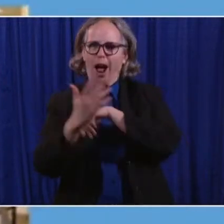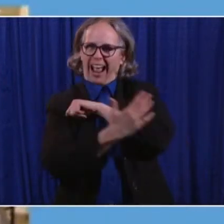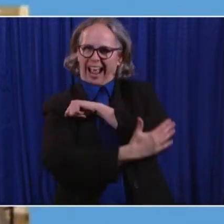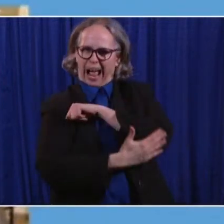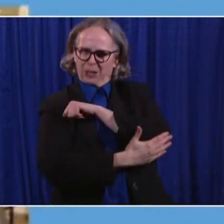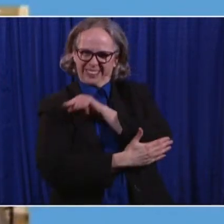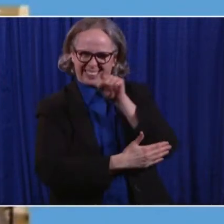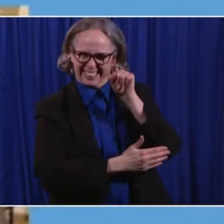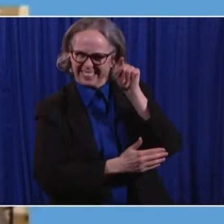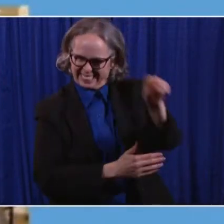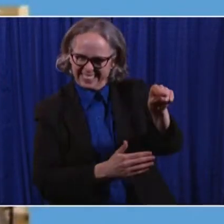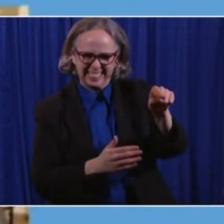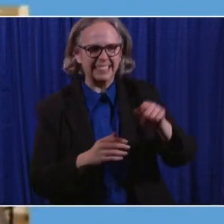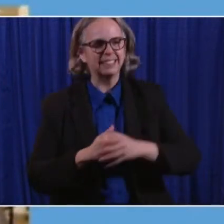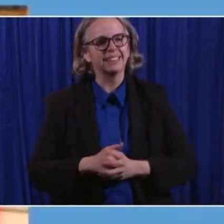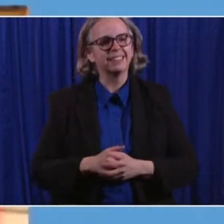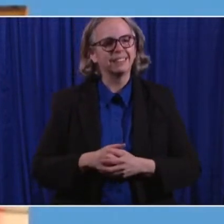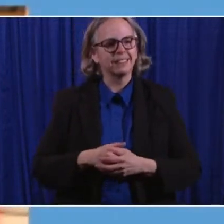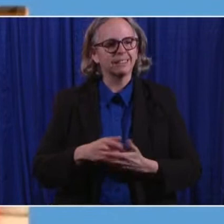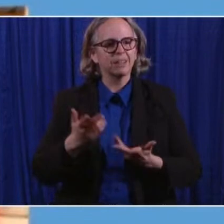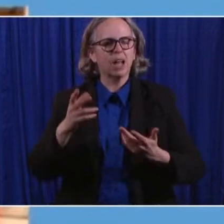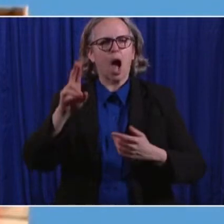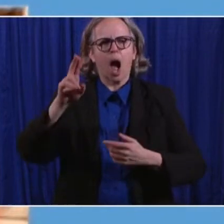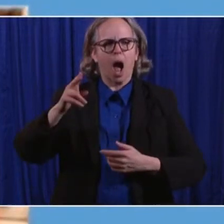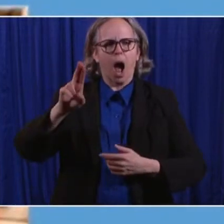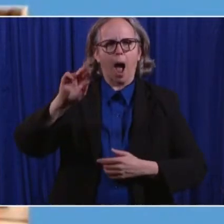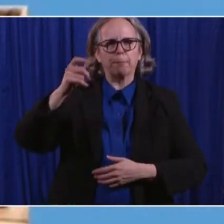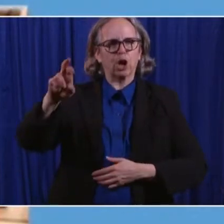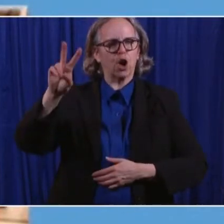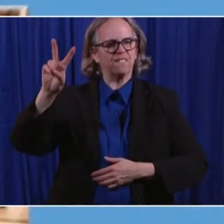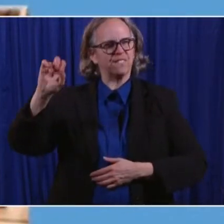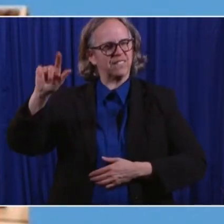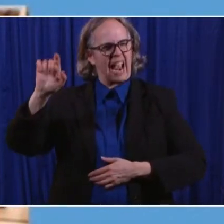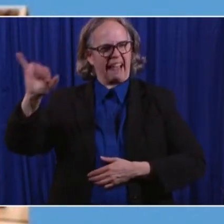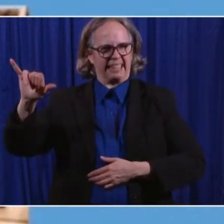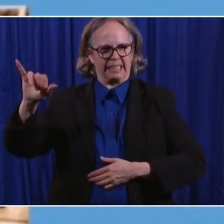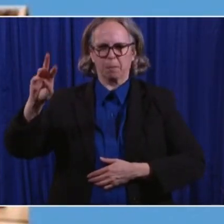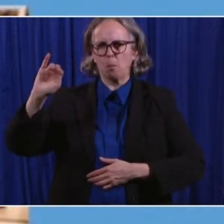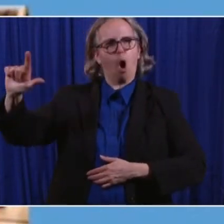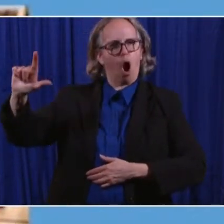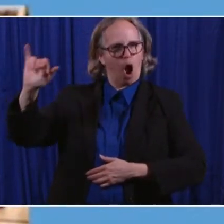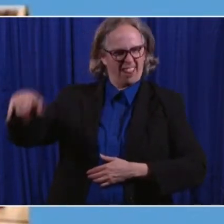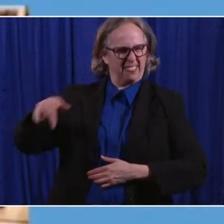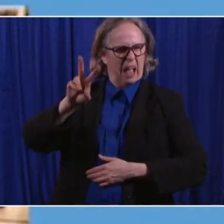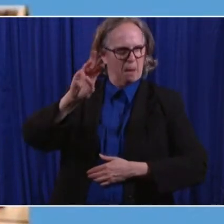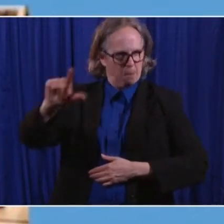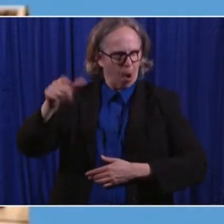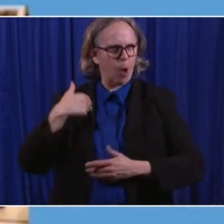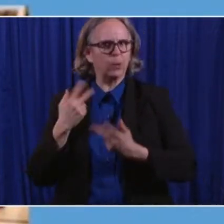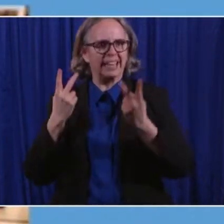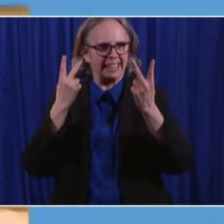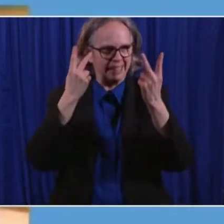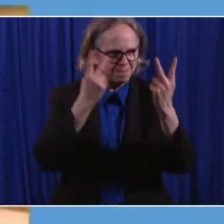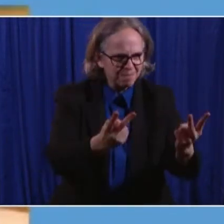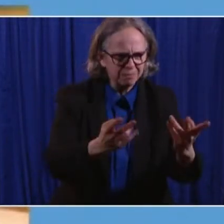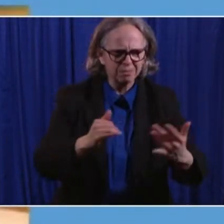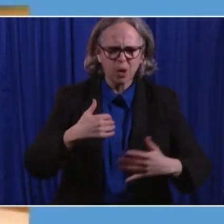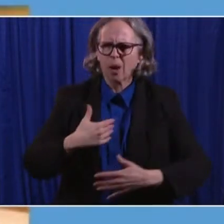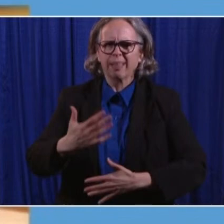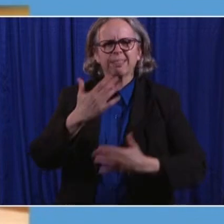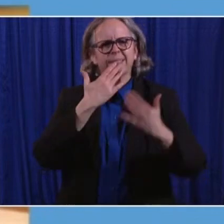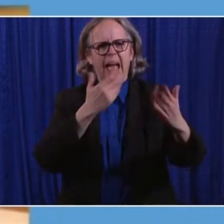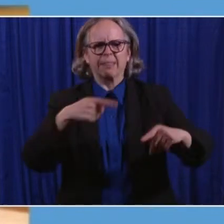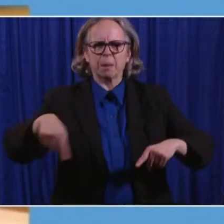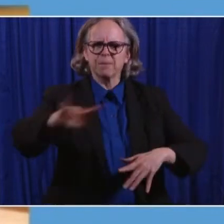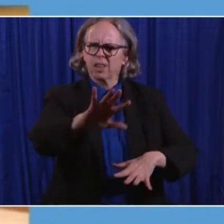Clark County Health Department. I want to thank Commissioner Charlie Patterson. Thank them for the great job that they're doing.